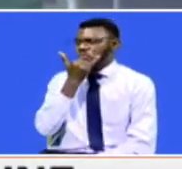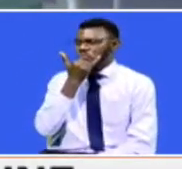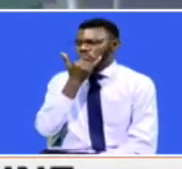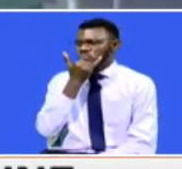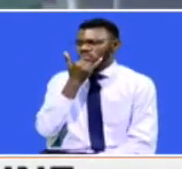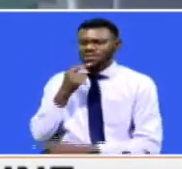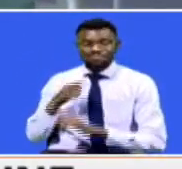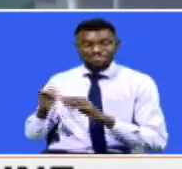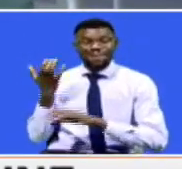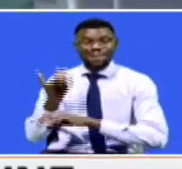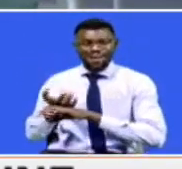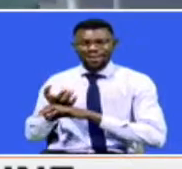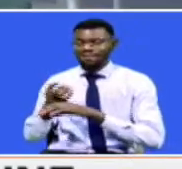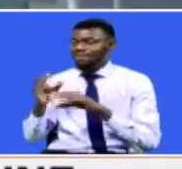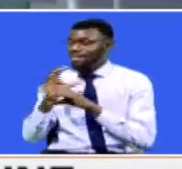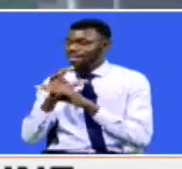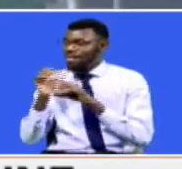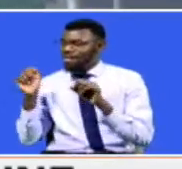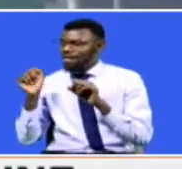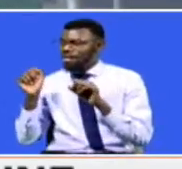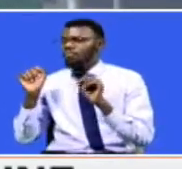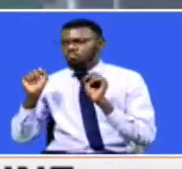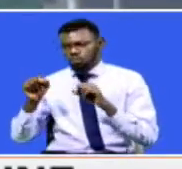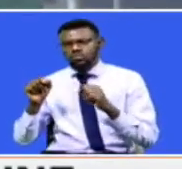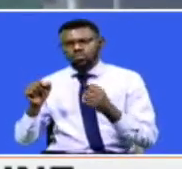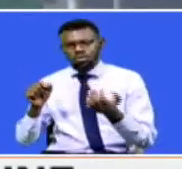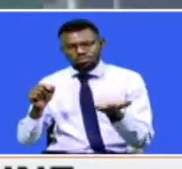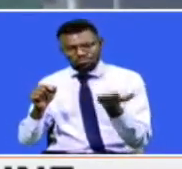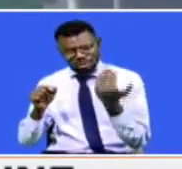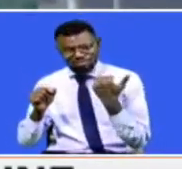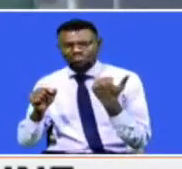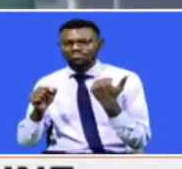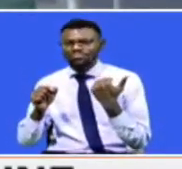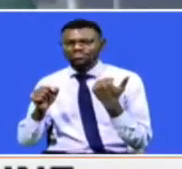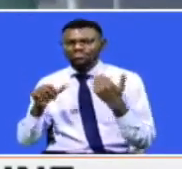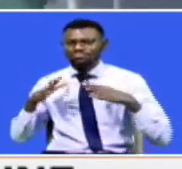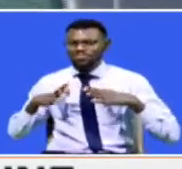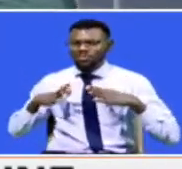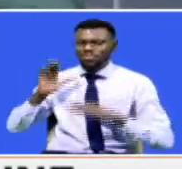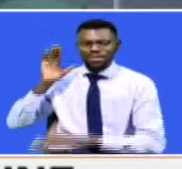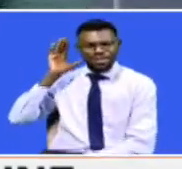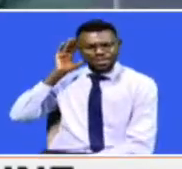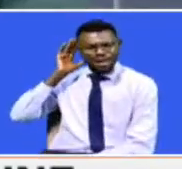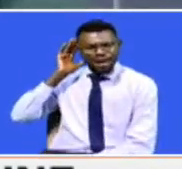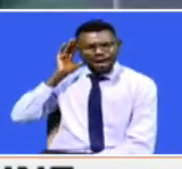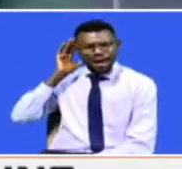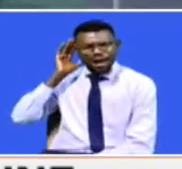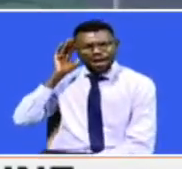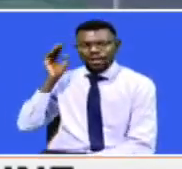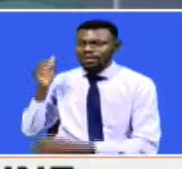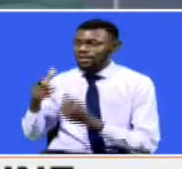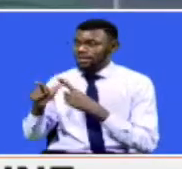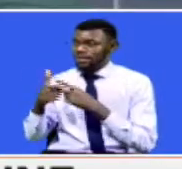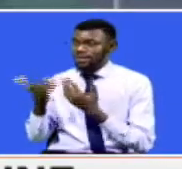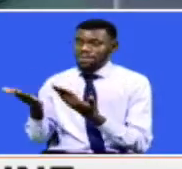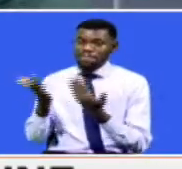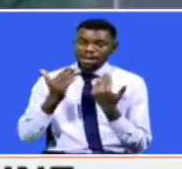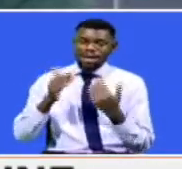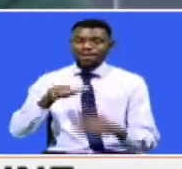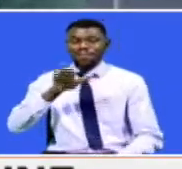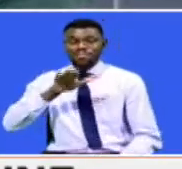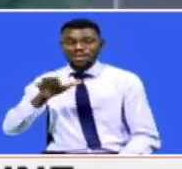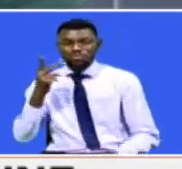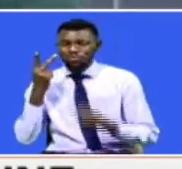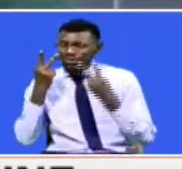find, then the president again can be heard. Right? Okay. You are allowed to be heard, then they take it back to Parliament. You're seeing how long this is. Yeah,